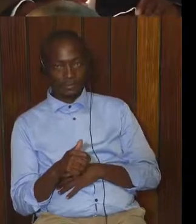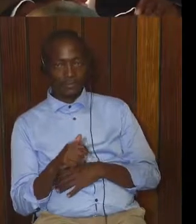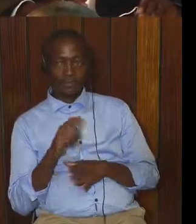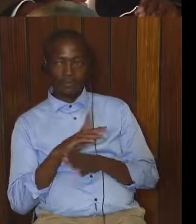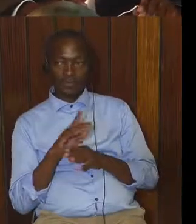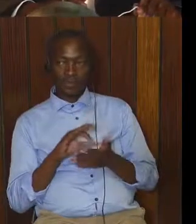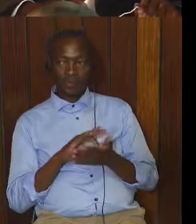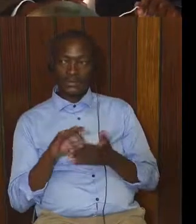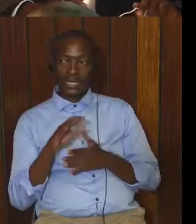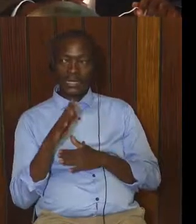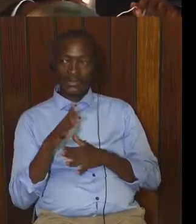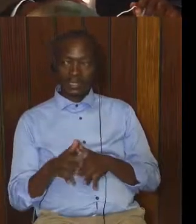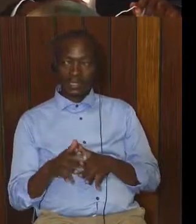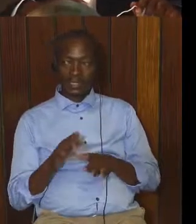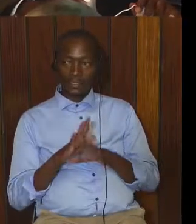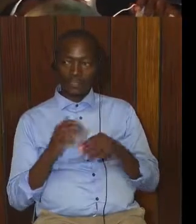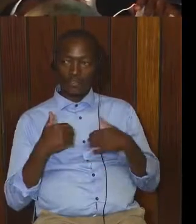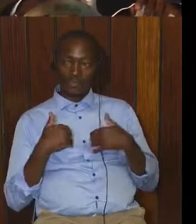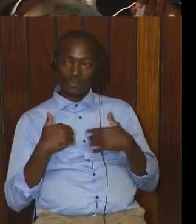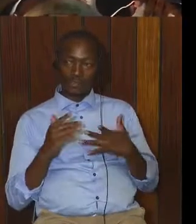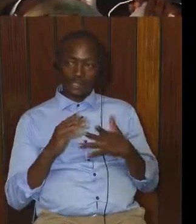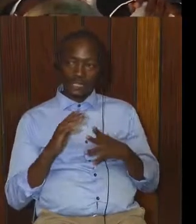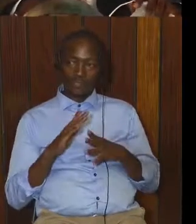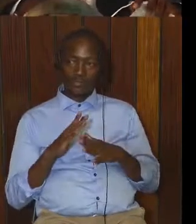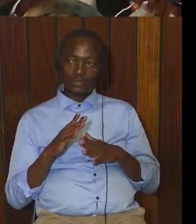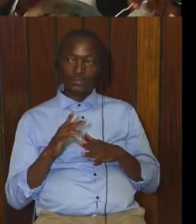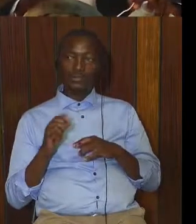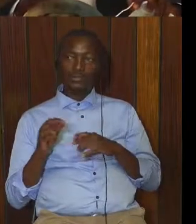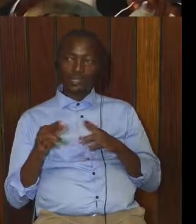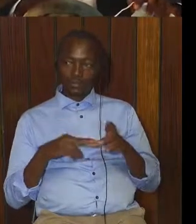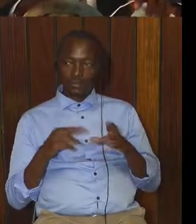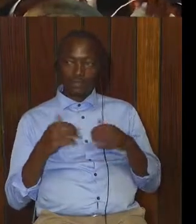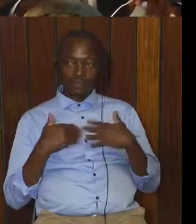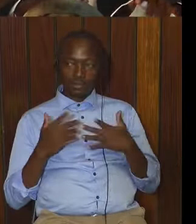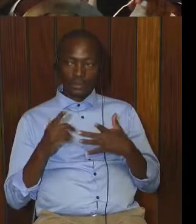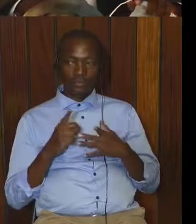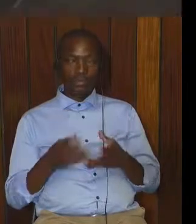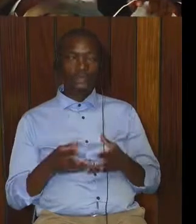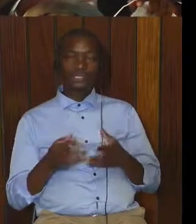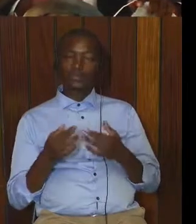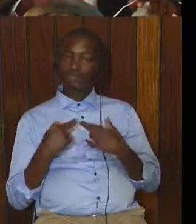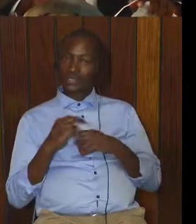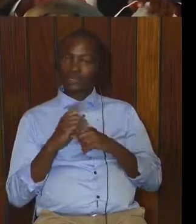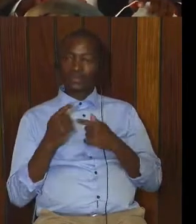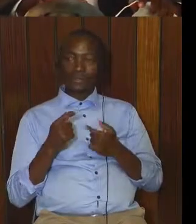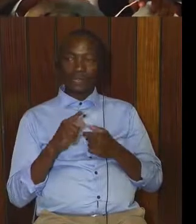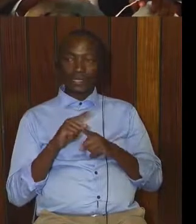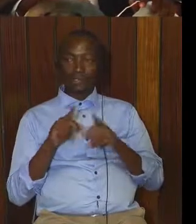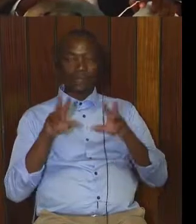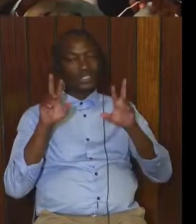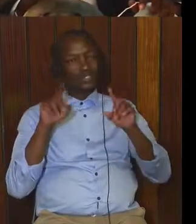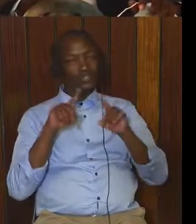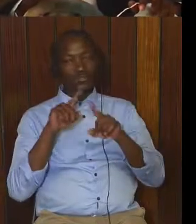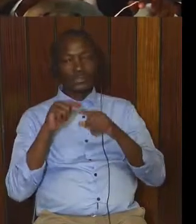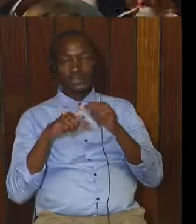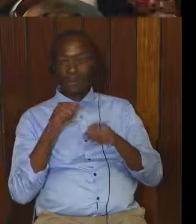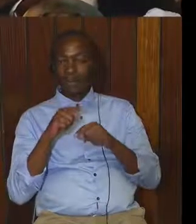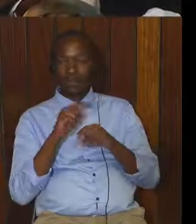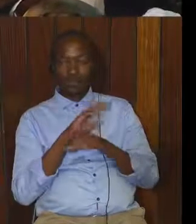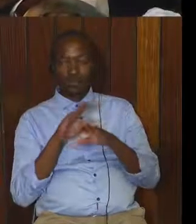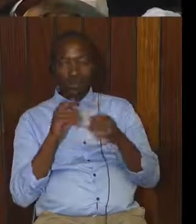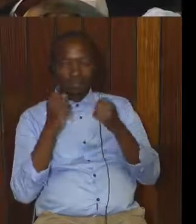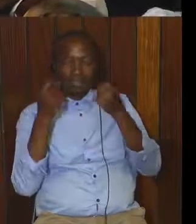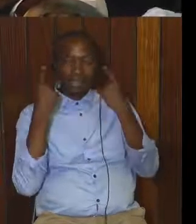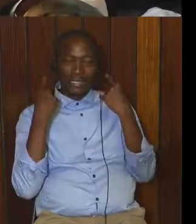paying the contractor for them to start on site. They are ready to start once they receive the money. But there's no more issue in terms of not